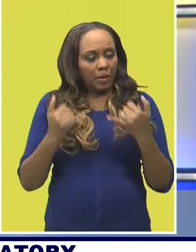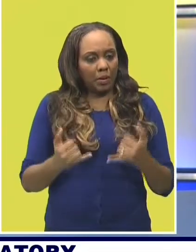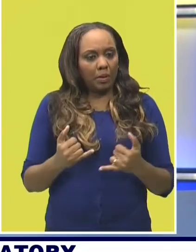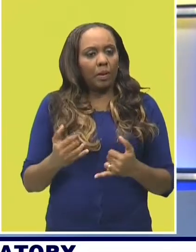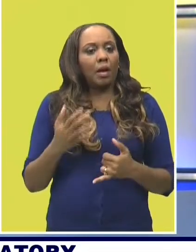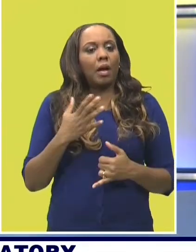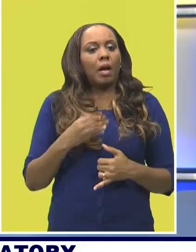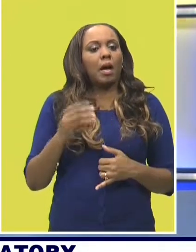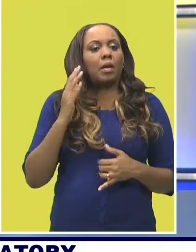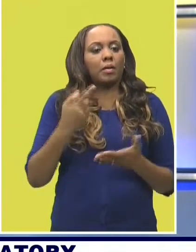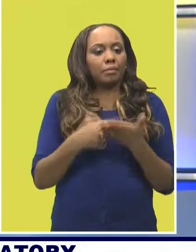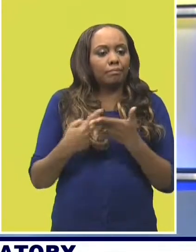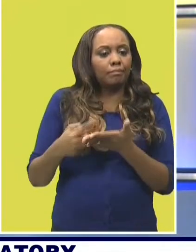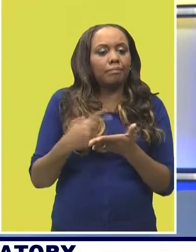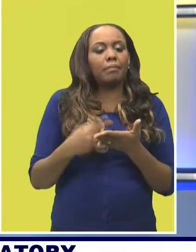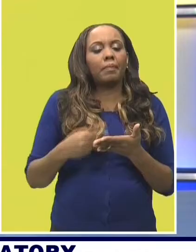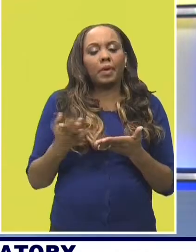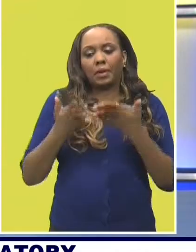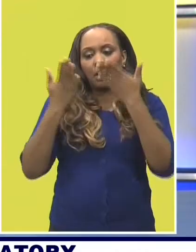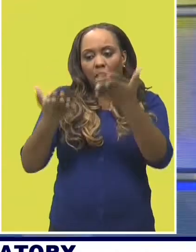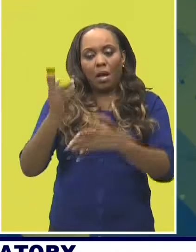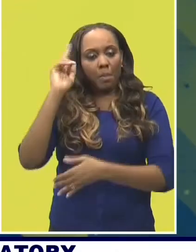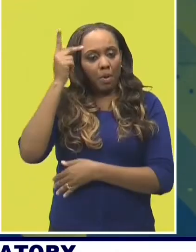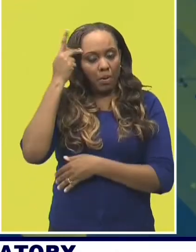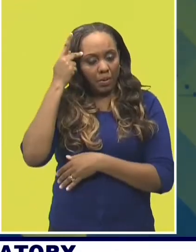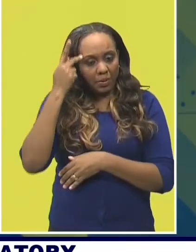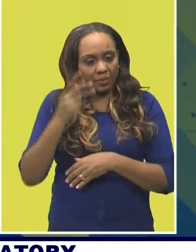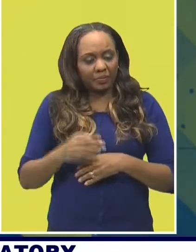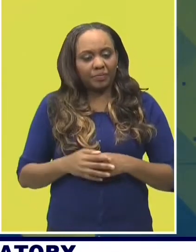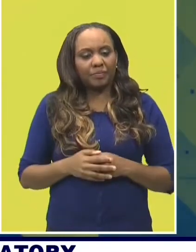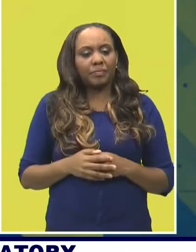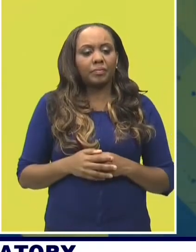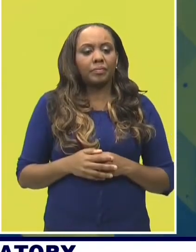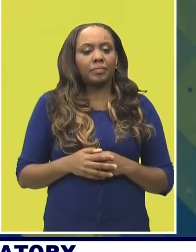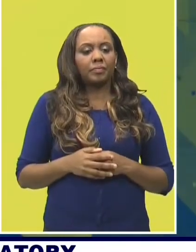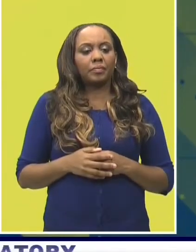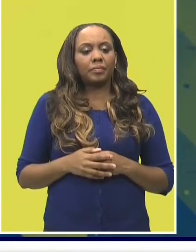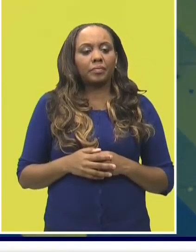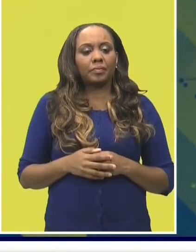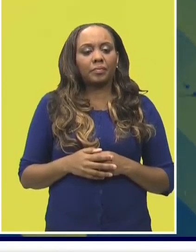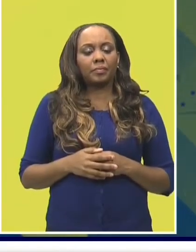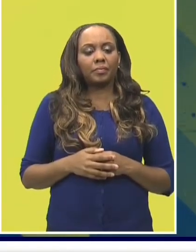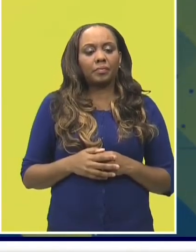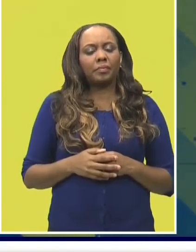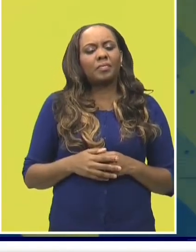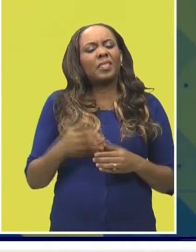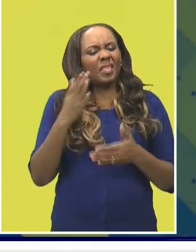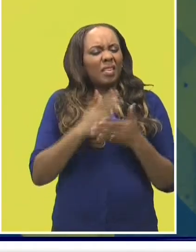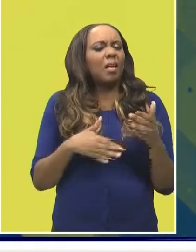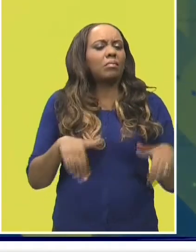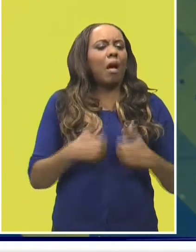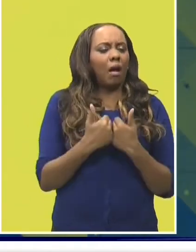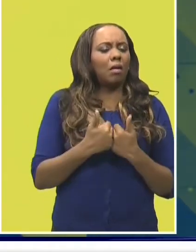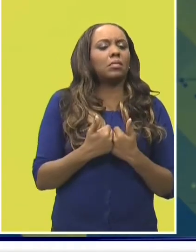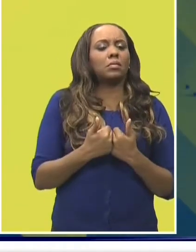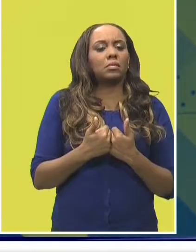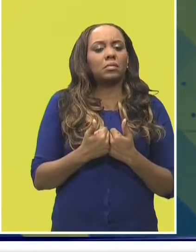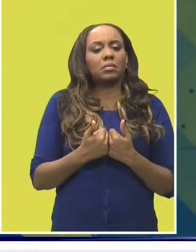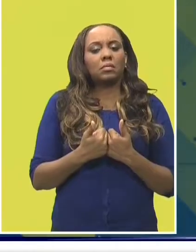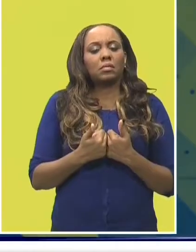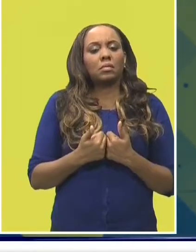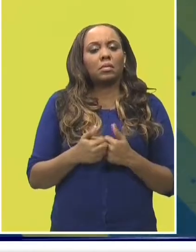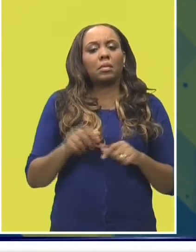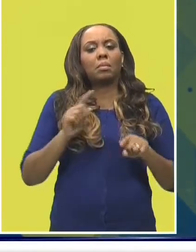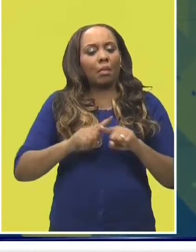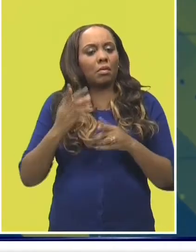brought back to Parliament soon. We've had one or two, not challenges, but for logical